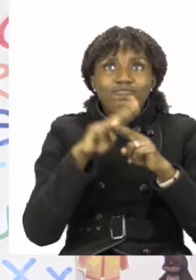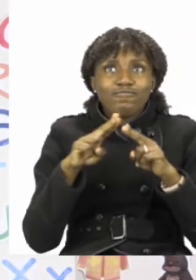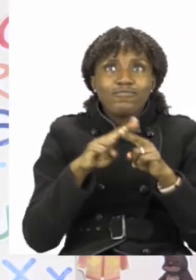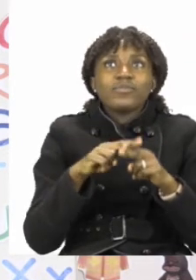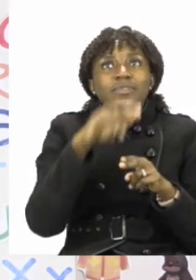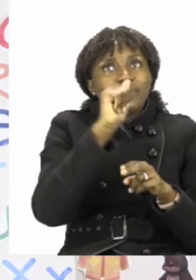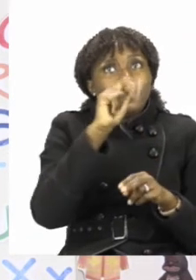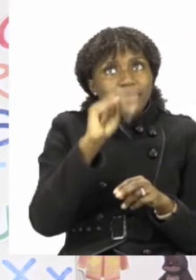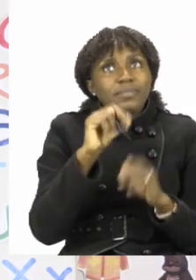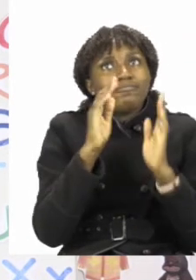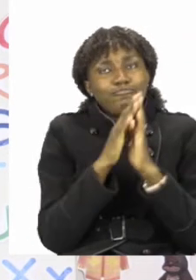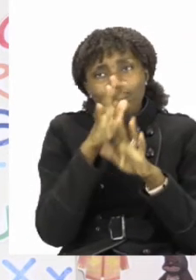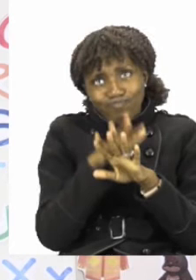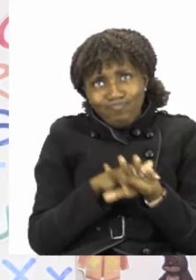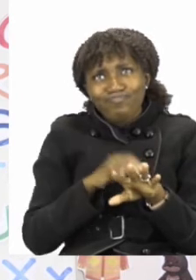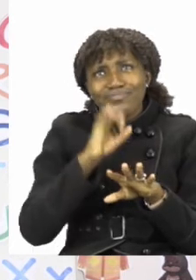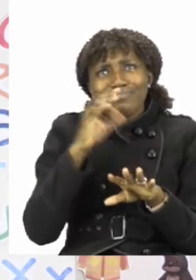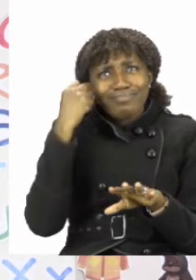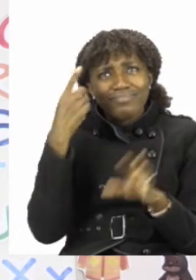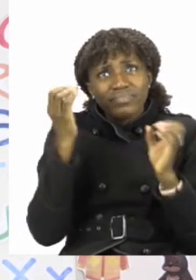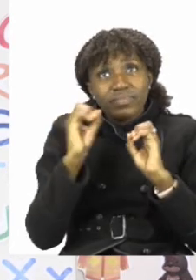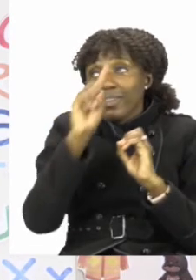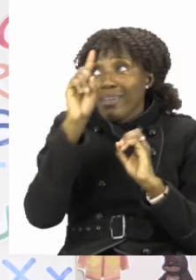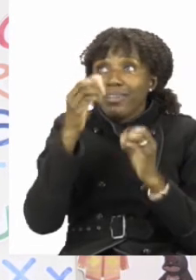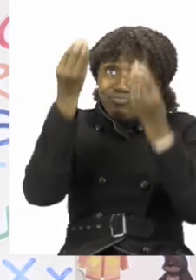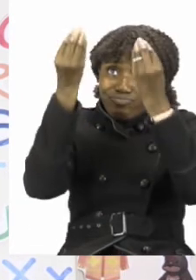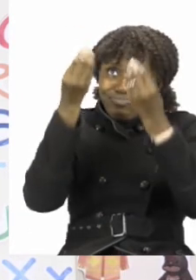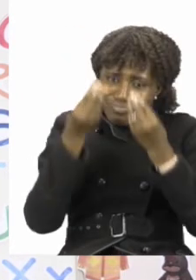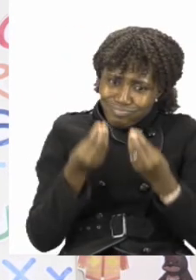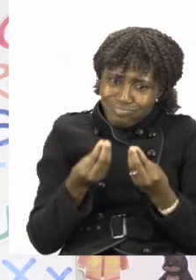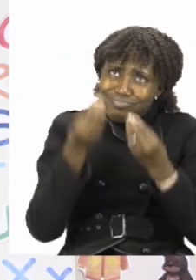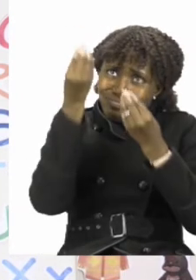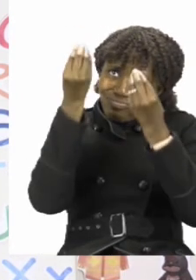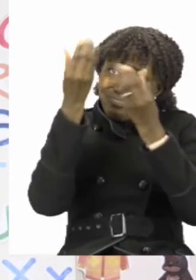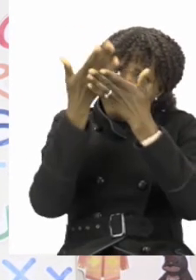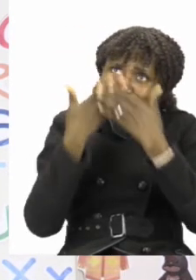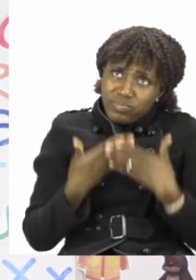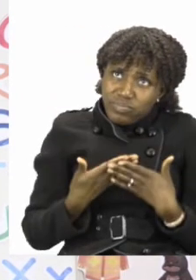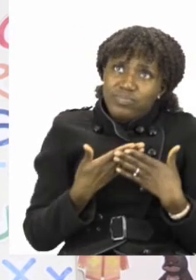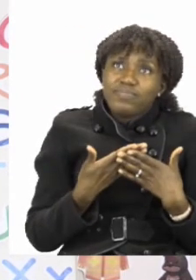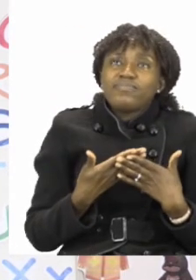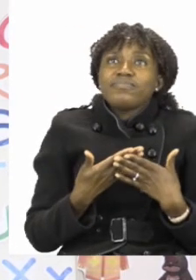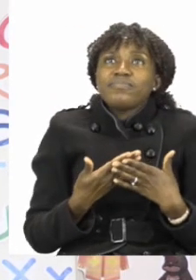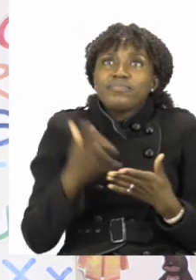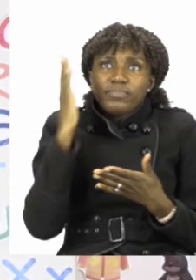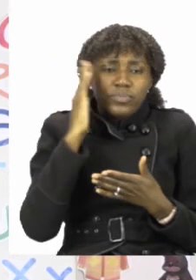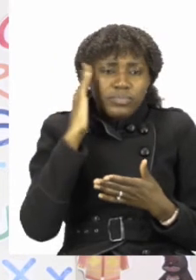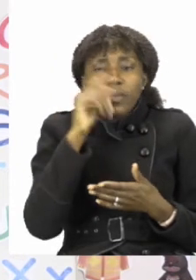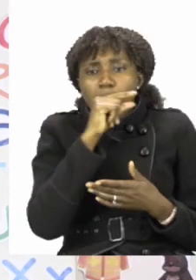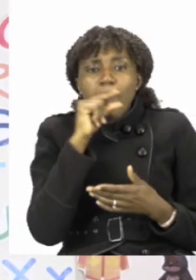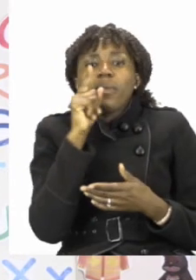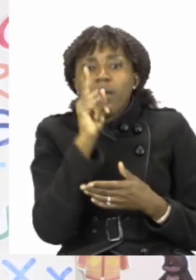time. If you need help, that's okay. Read out loud and use the pictures you've been given so that you know the name of